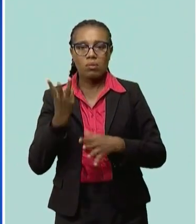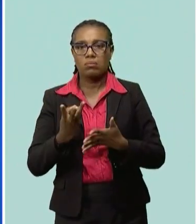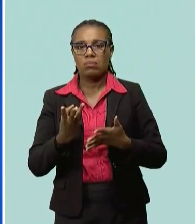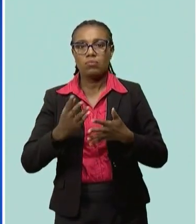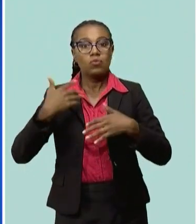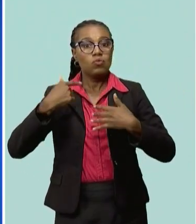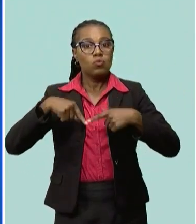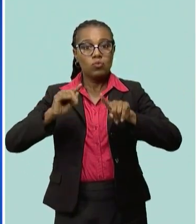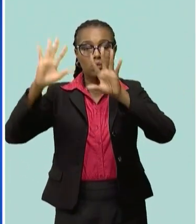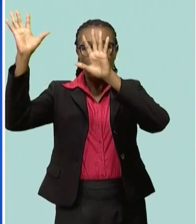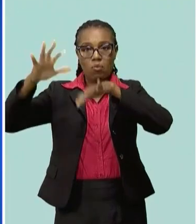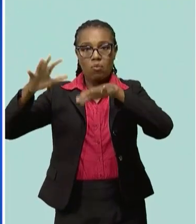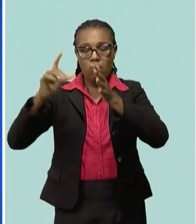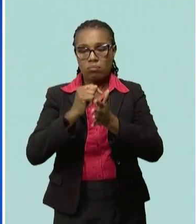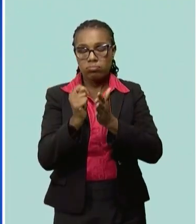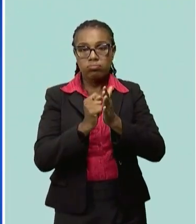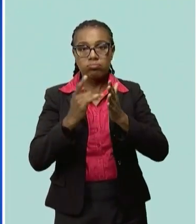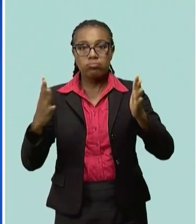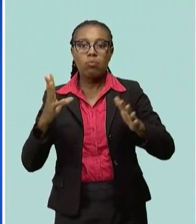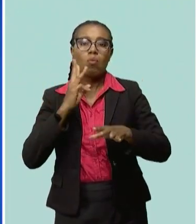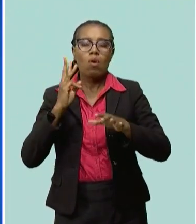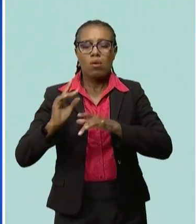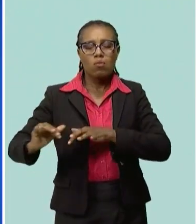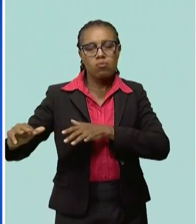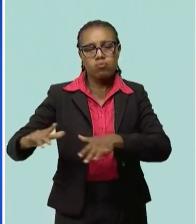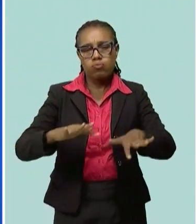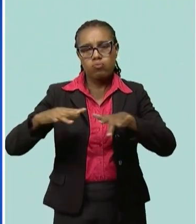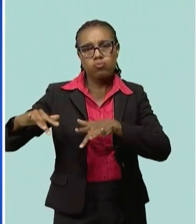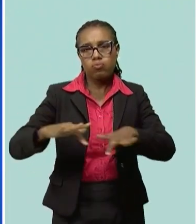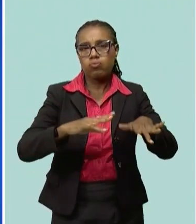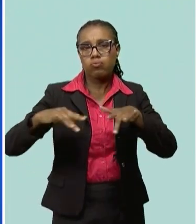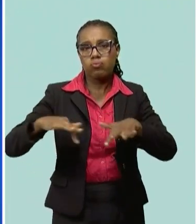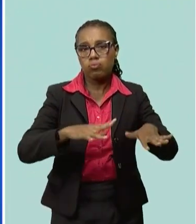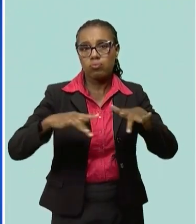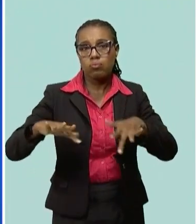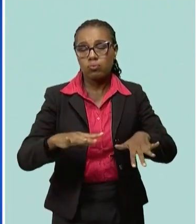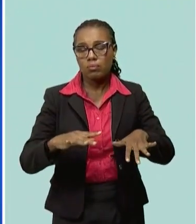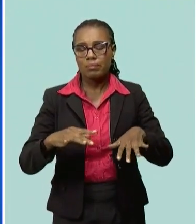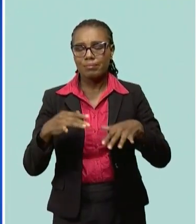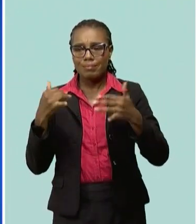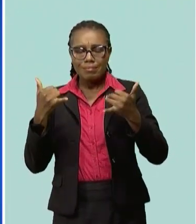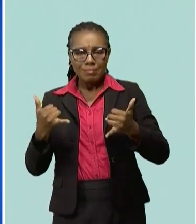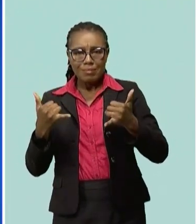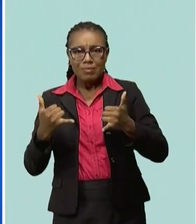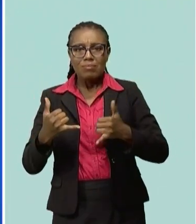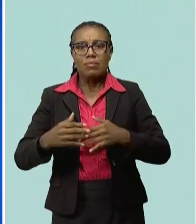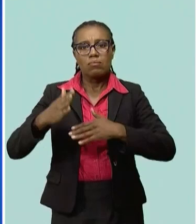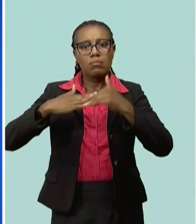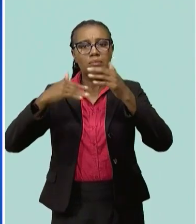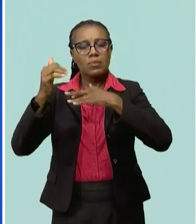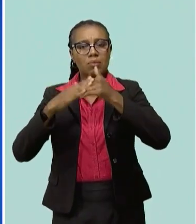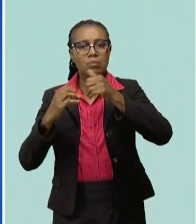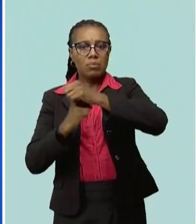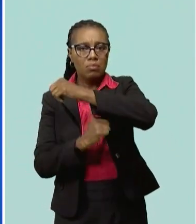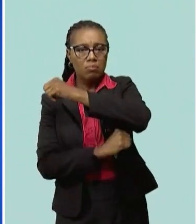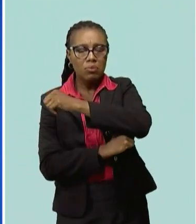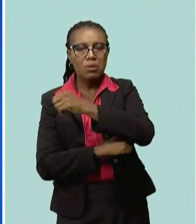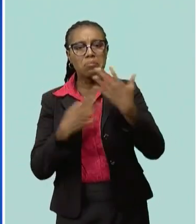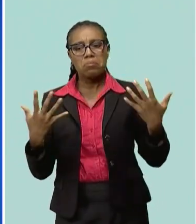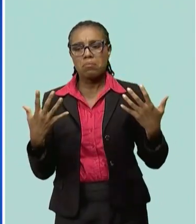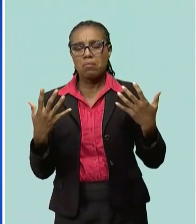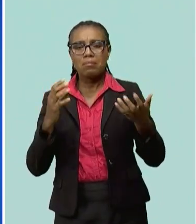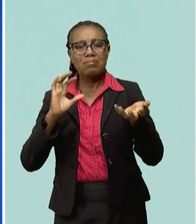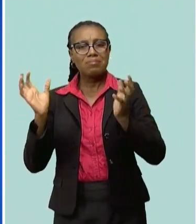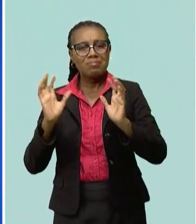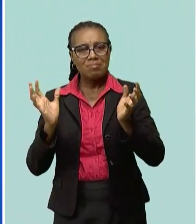season. And the CTO alluded to the fact that we now have to build bridges that are resilient to climate change. Maybe it's something that we do